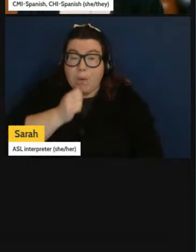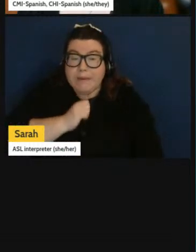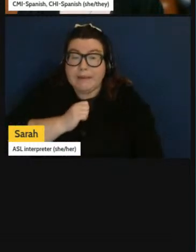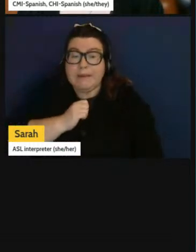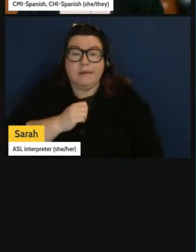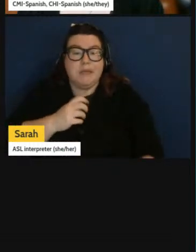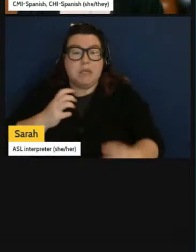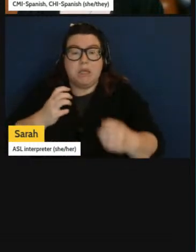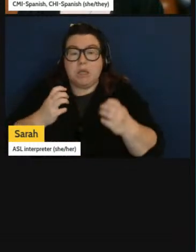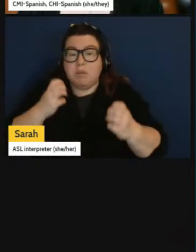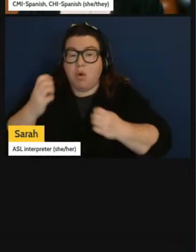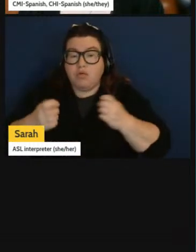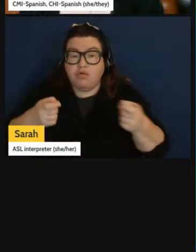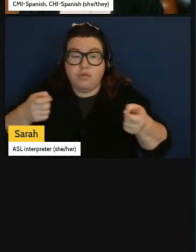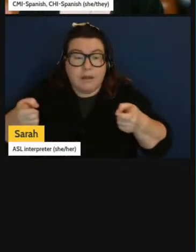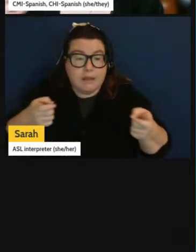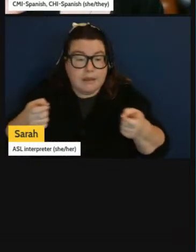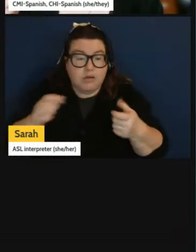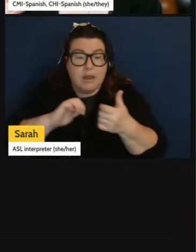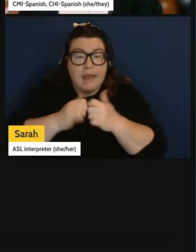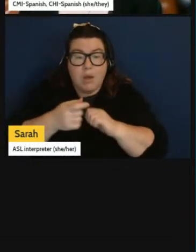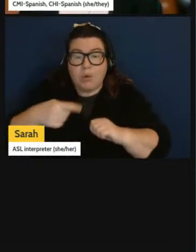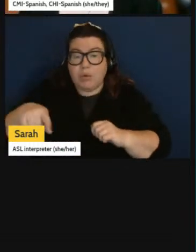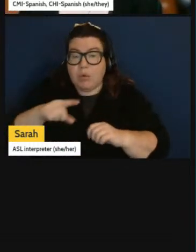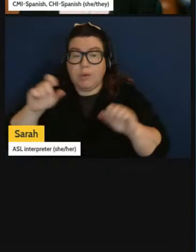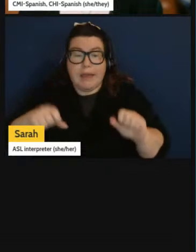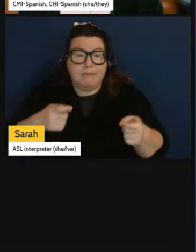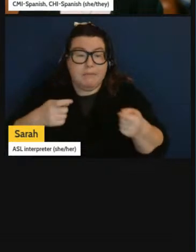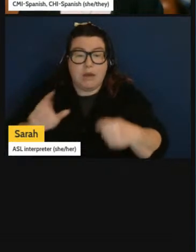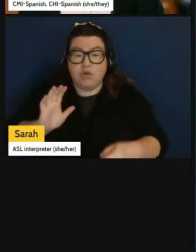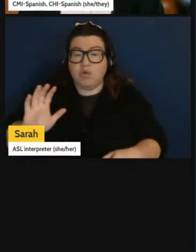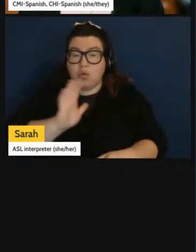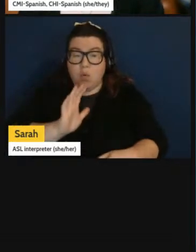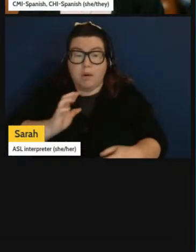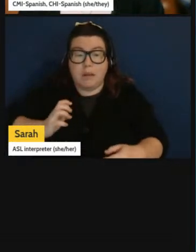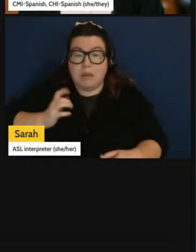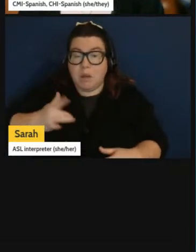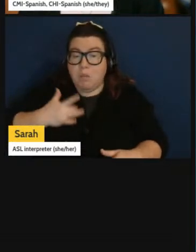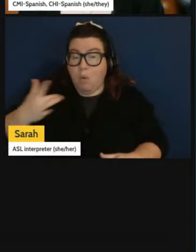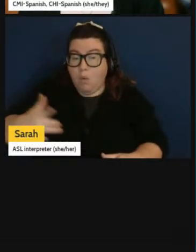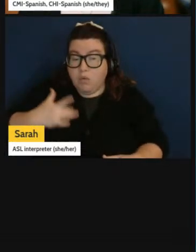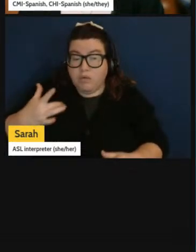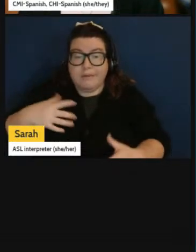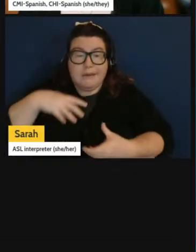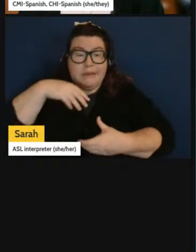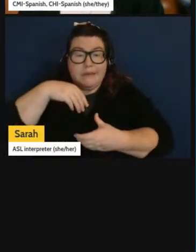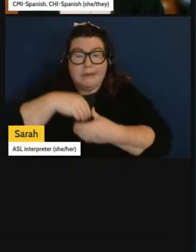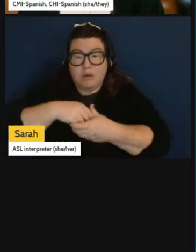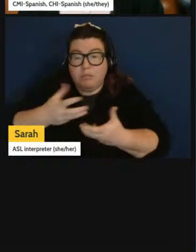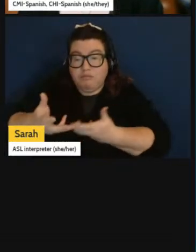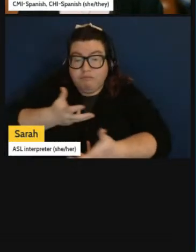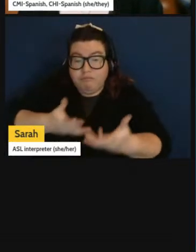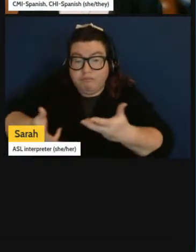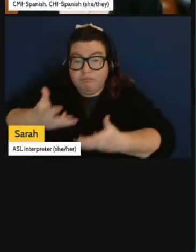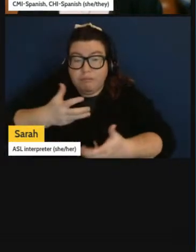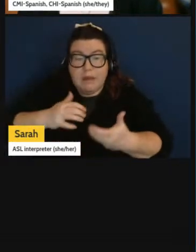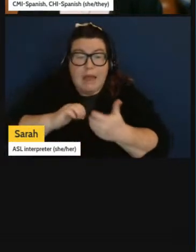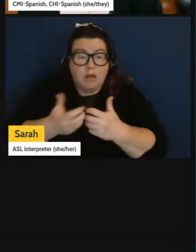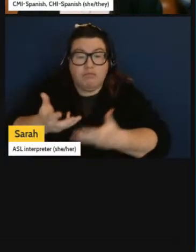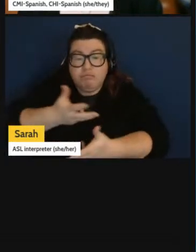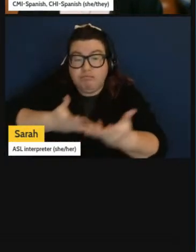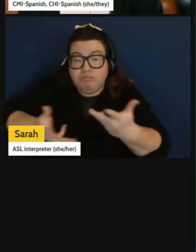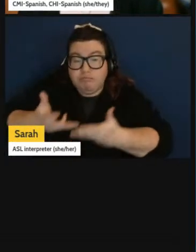emotional regulation, so how you are able to manage your emotions, interpersonal functioning, how you interact with